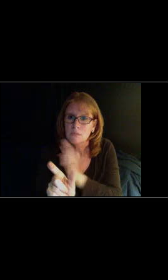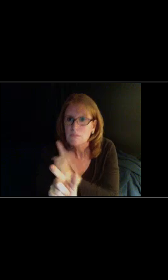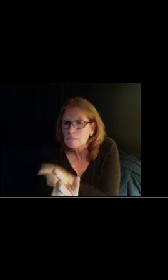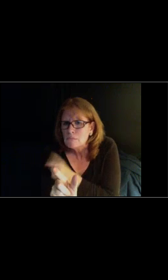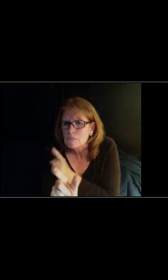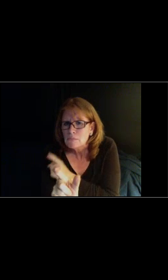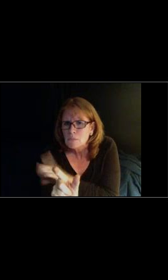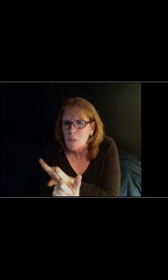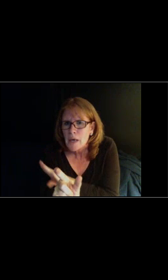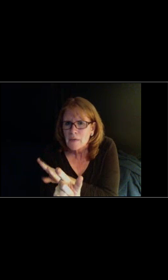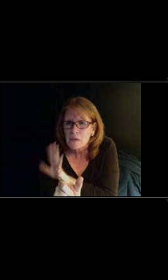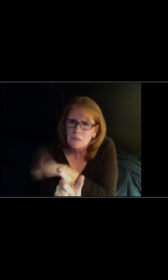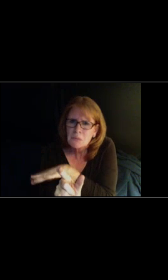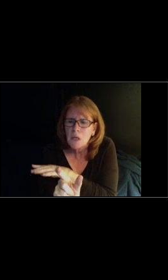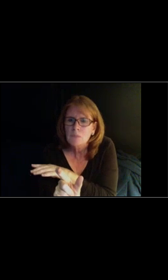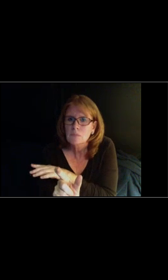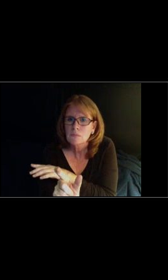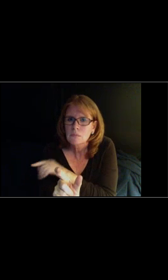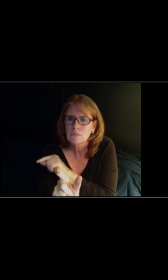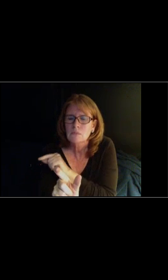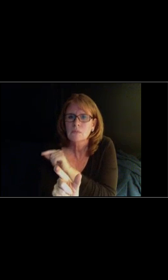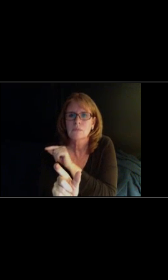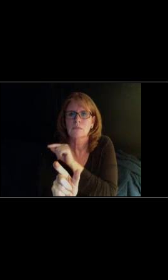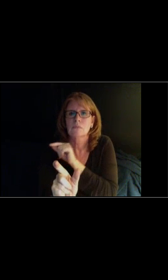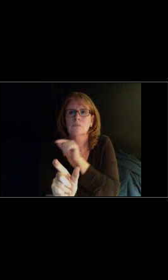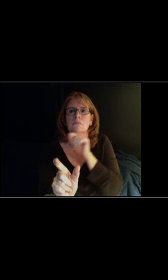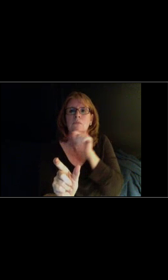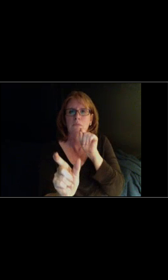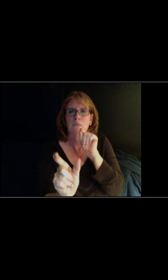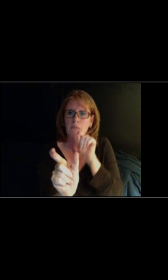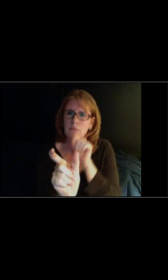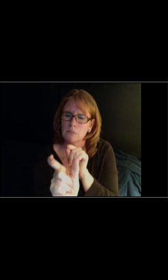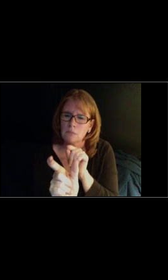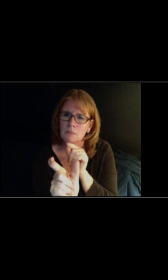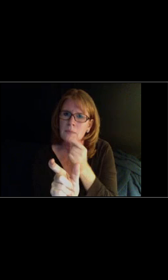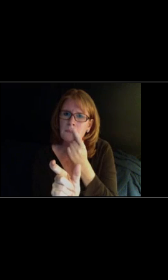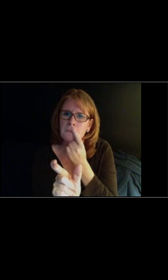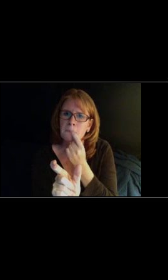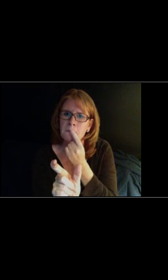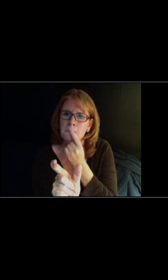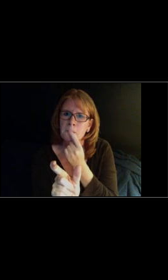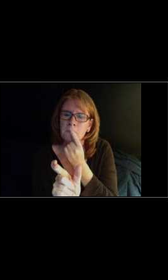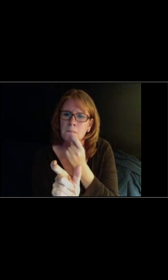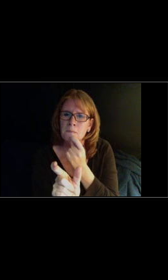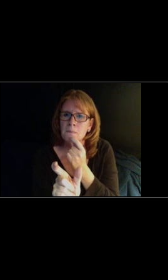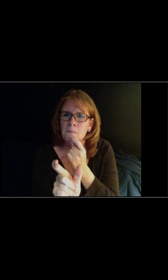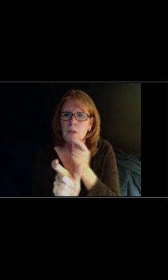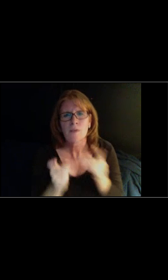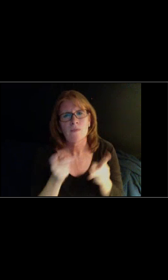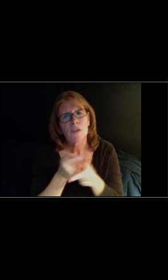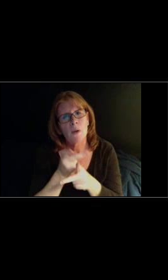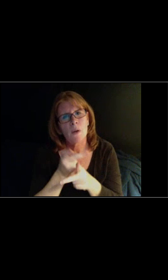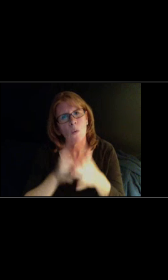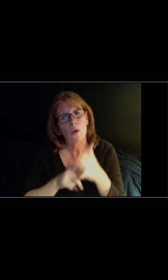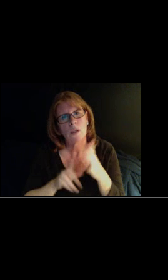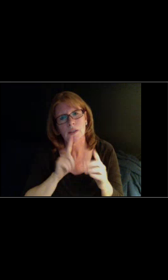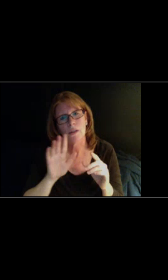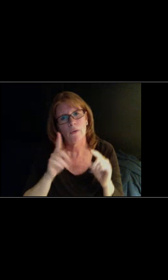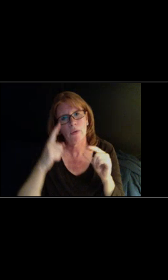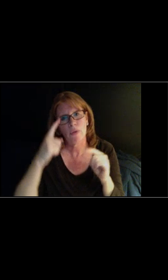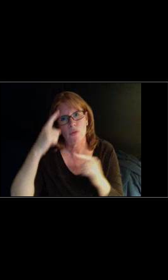again, if we would like to change how people are behaving, it's more about going back and focusing